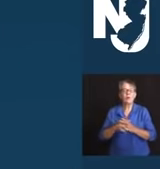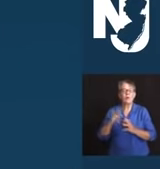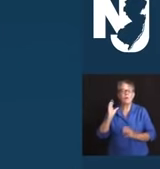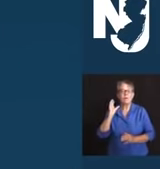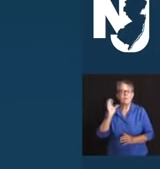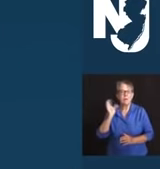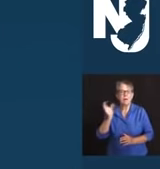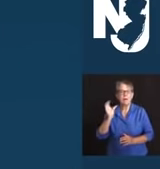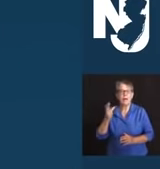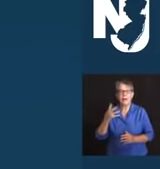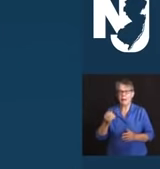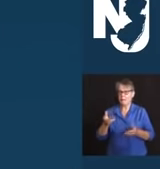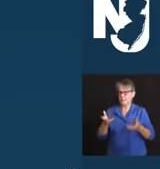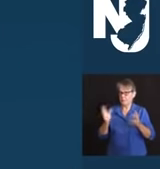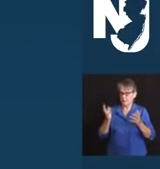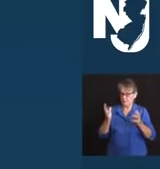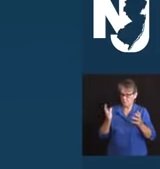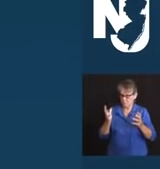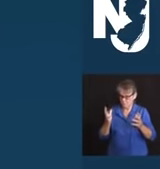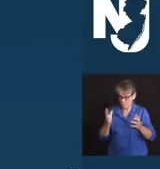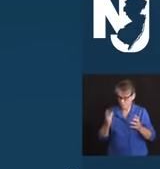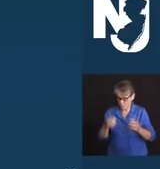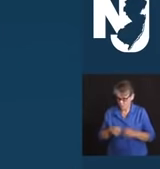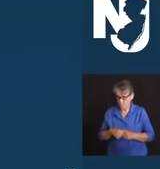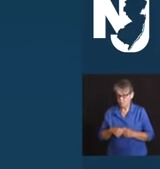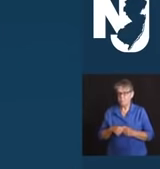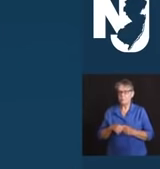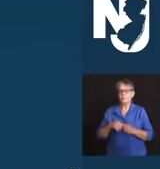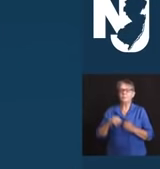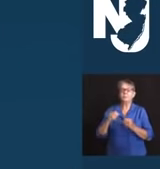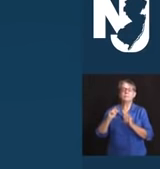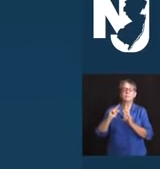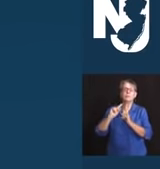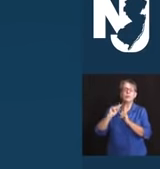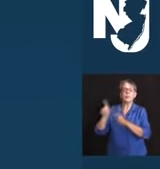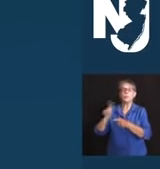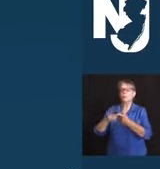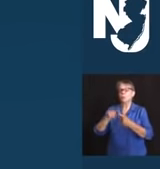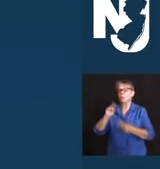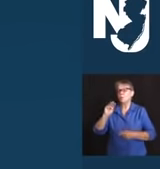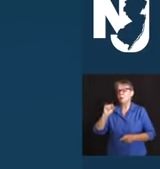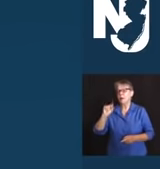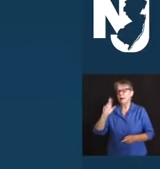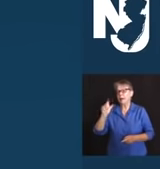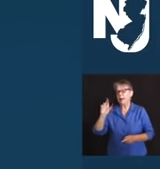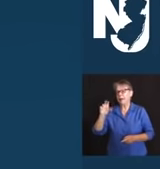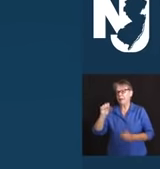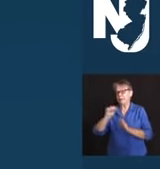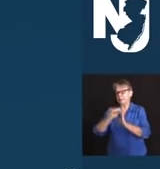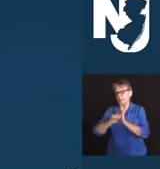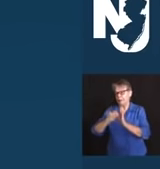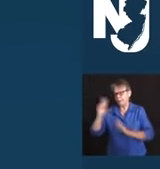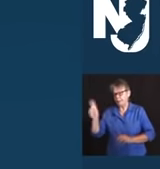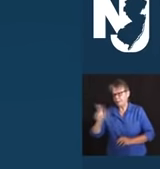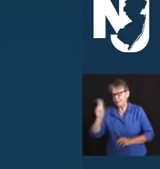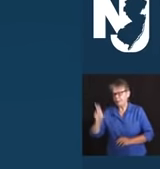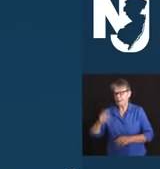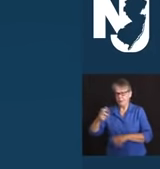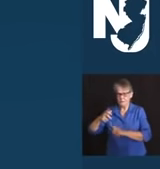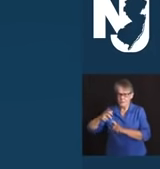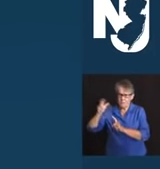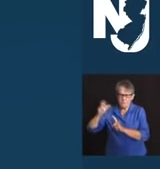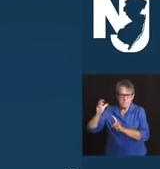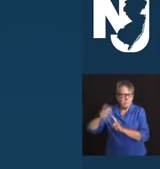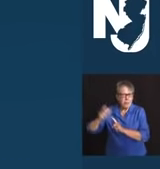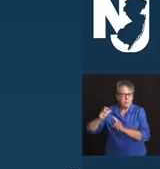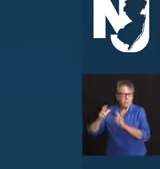State University and continued to stand out on the football field. And it was there that he met his future wife, Melissa, with whom I had the